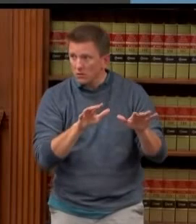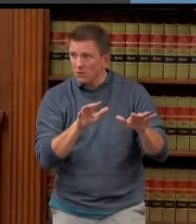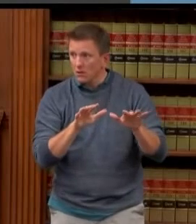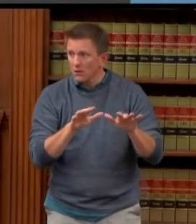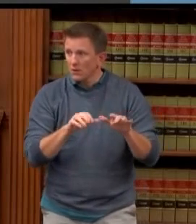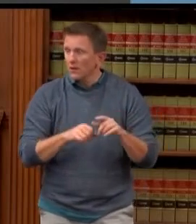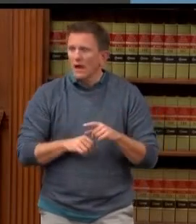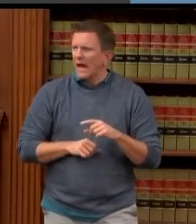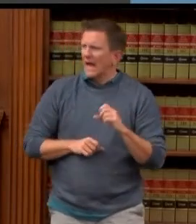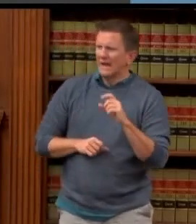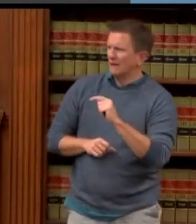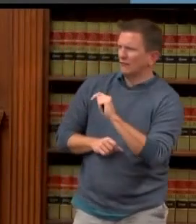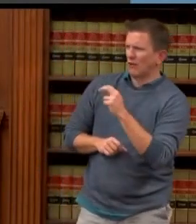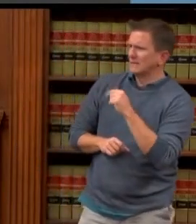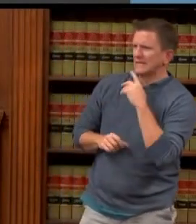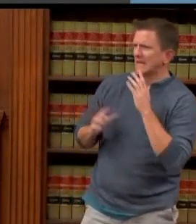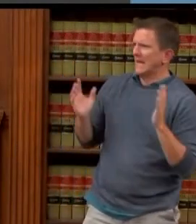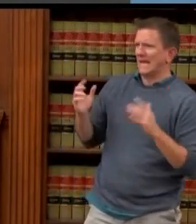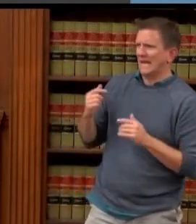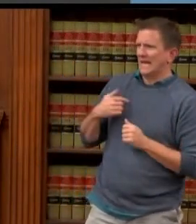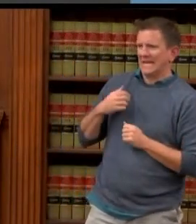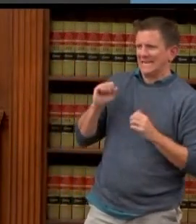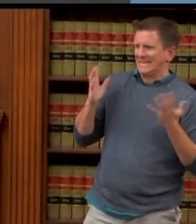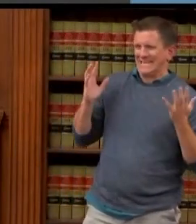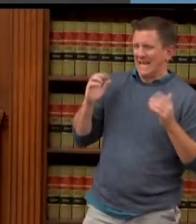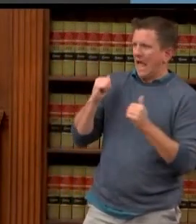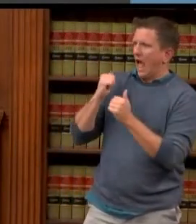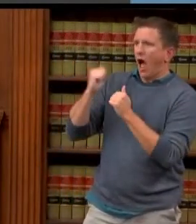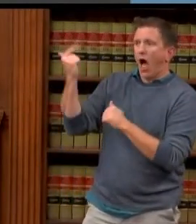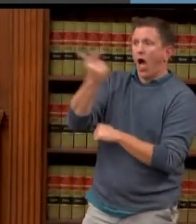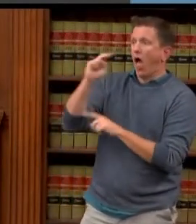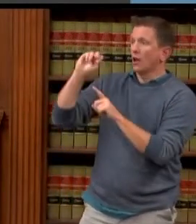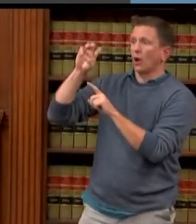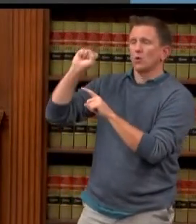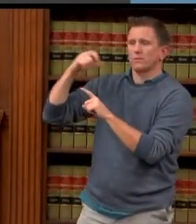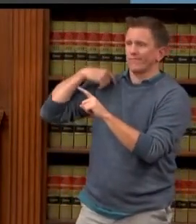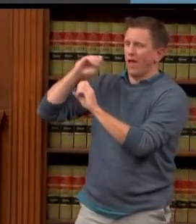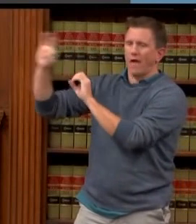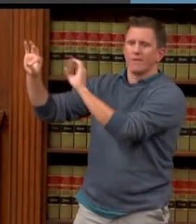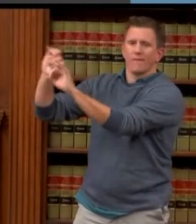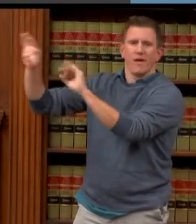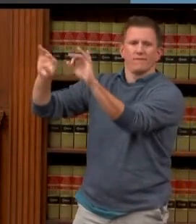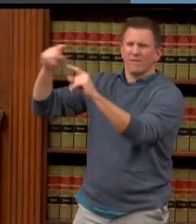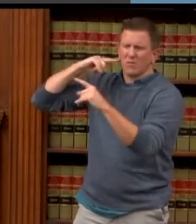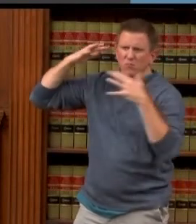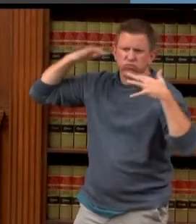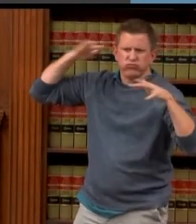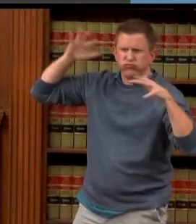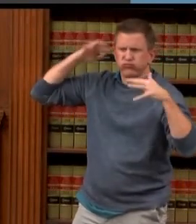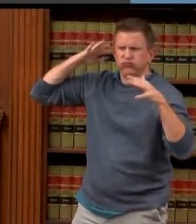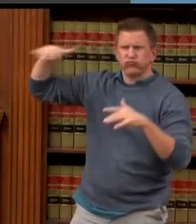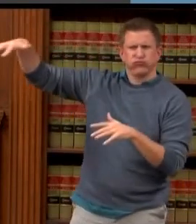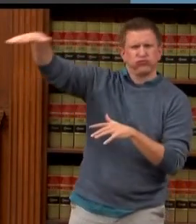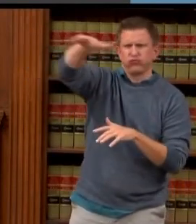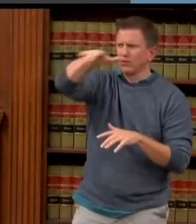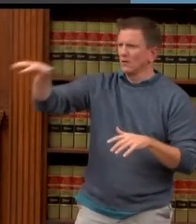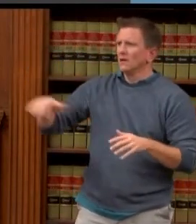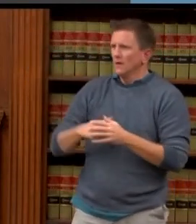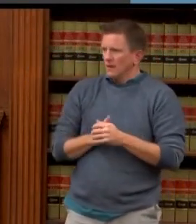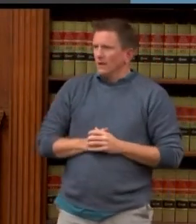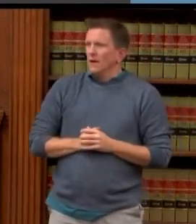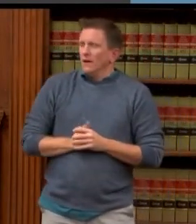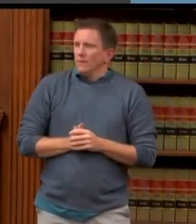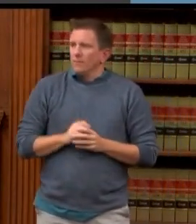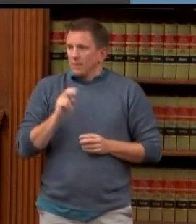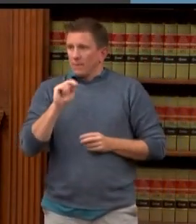had some folks whose audio was bleeding through. So you're going to have to *6 to unmute, likely most of you, if you do